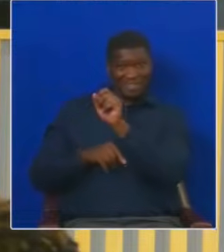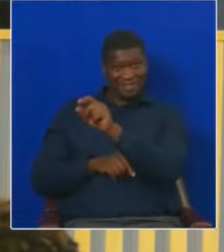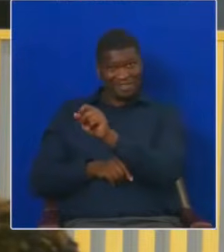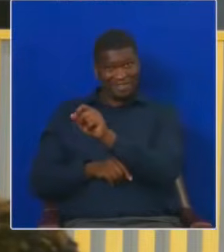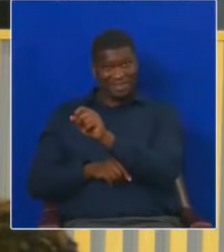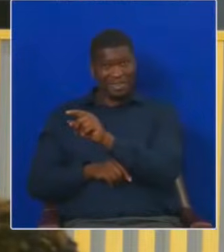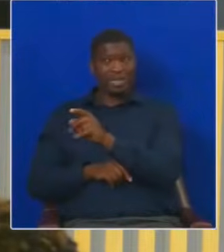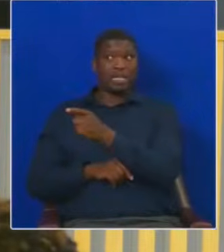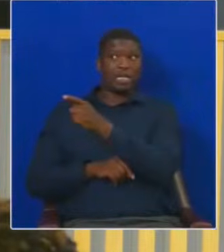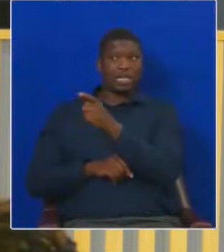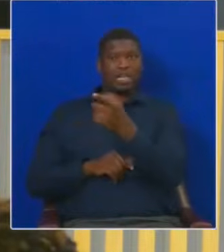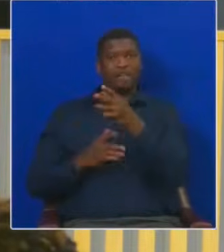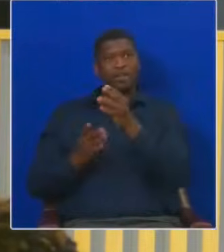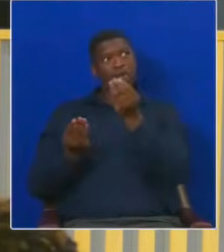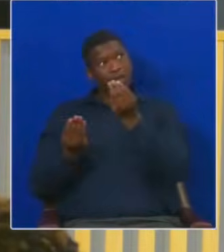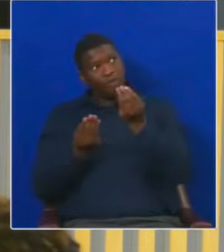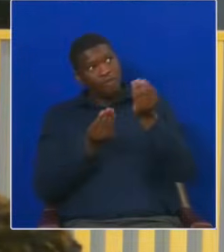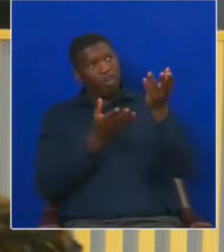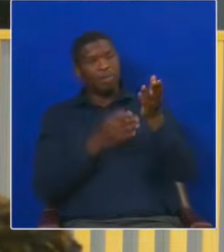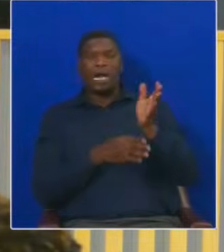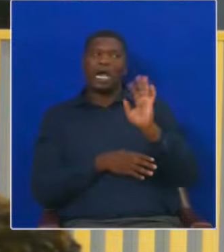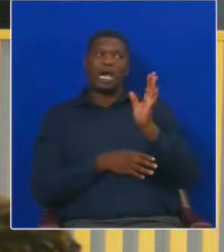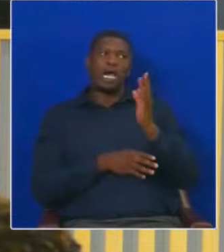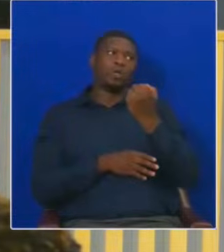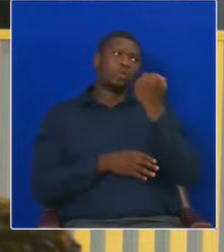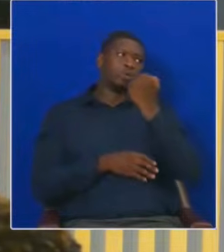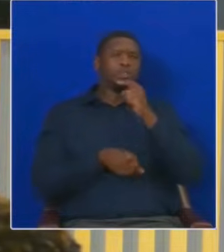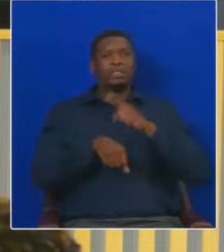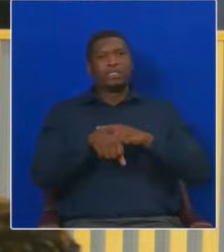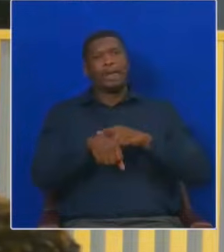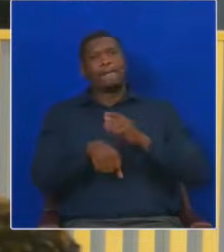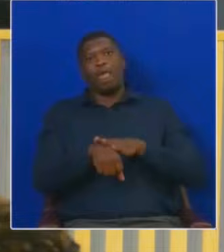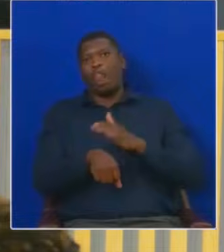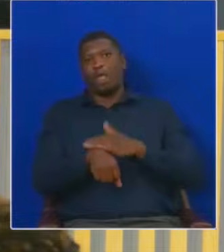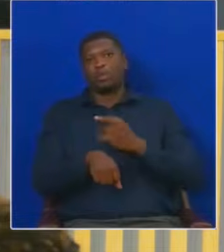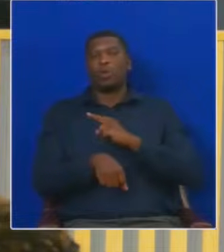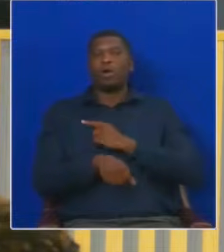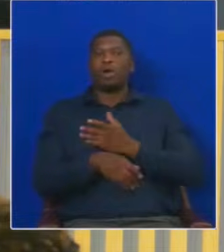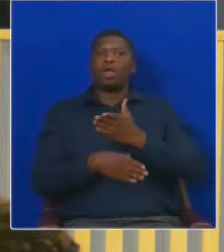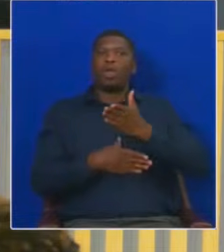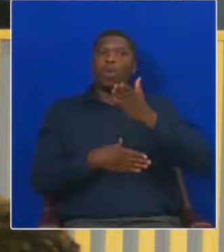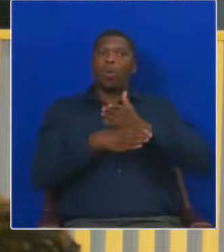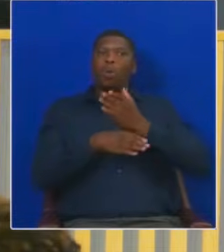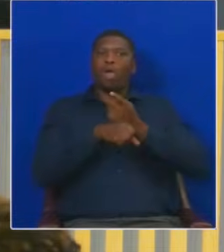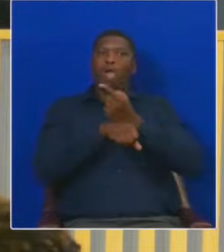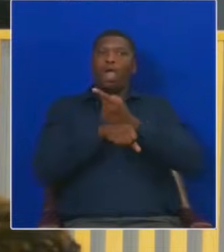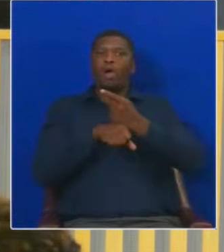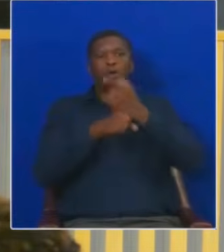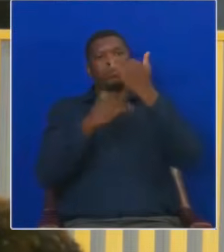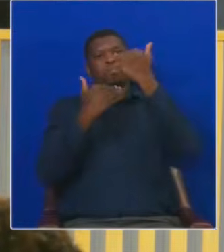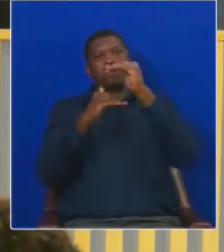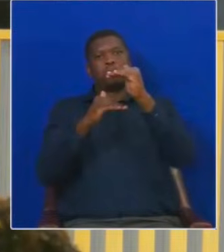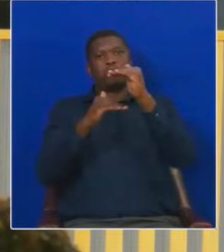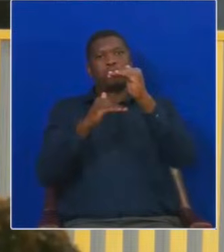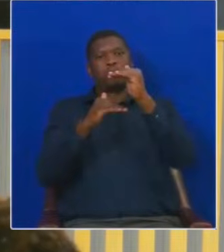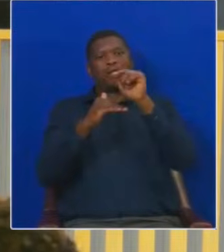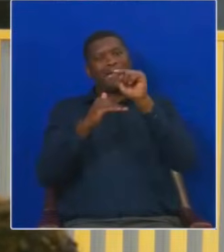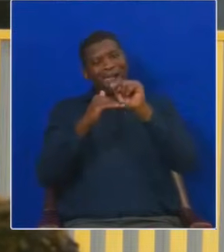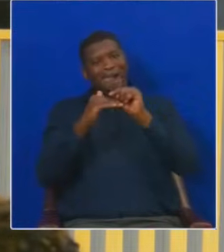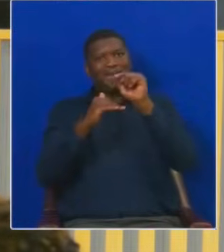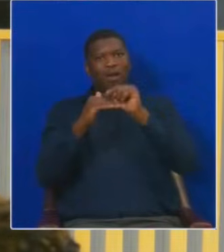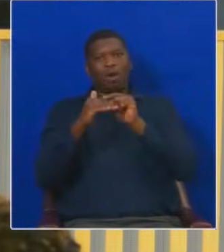after normal working hours. Therefore, he wouldn't be able to see